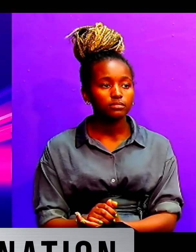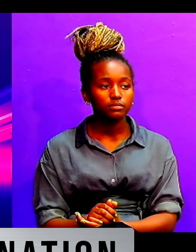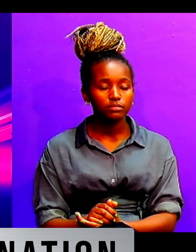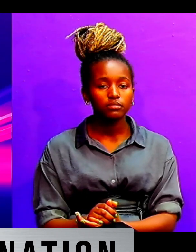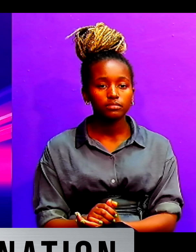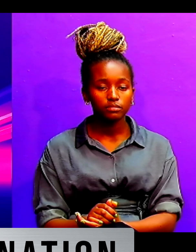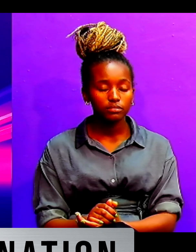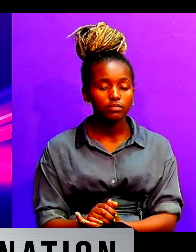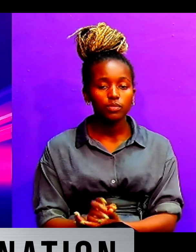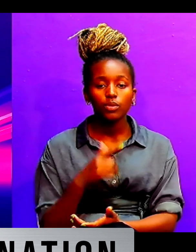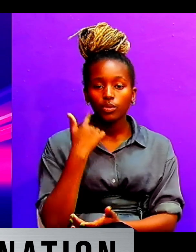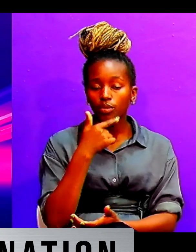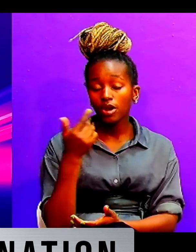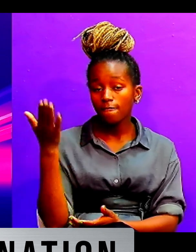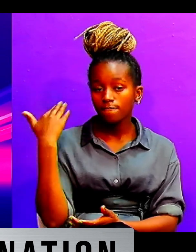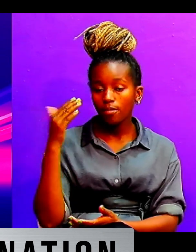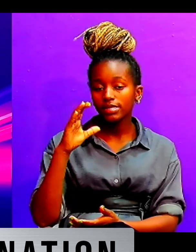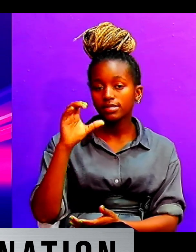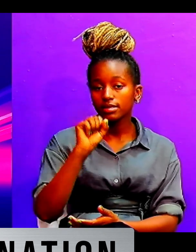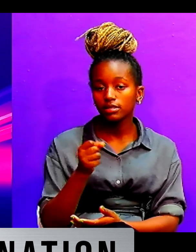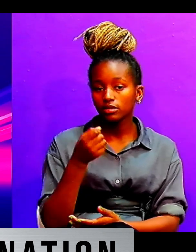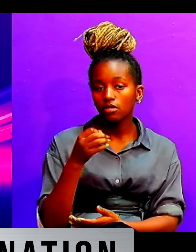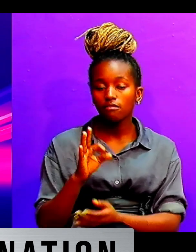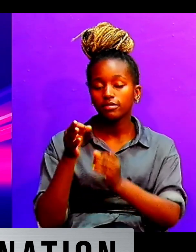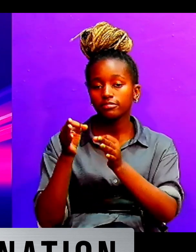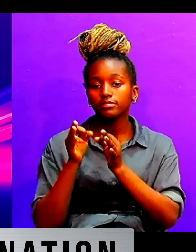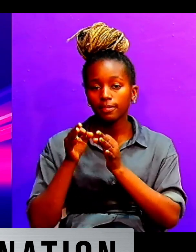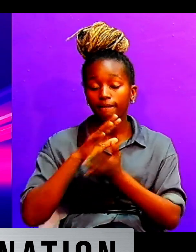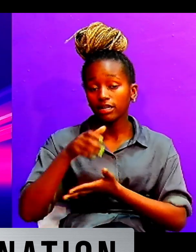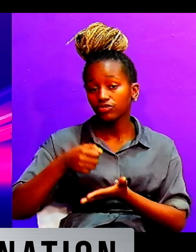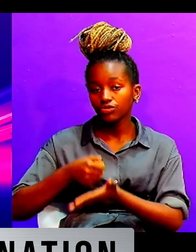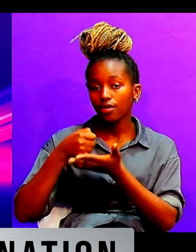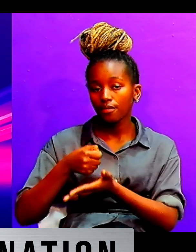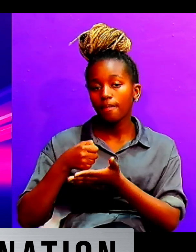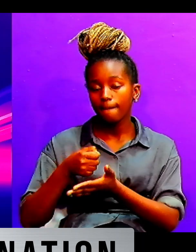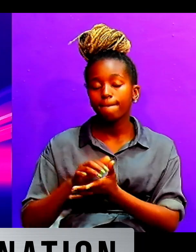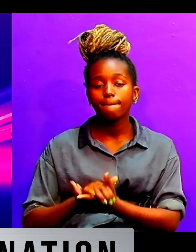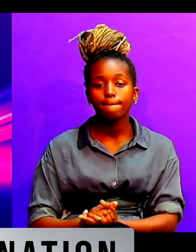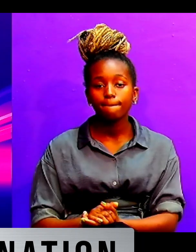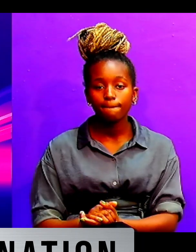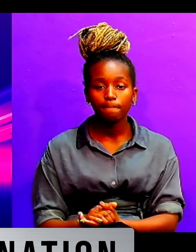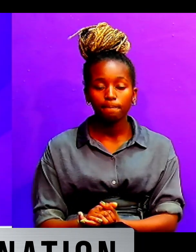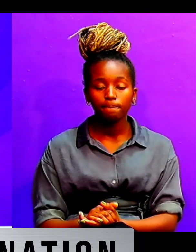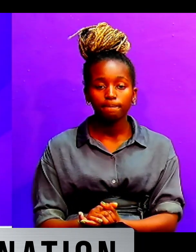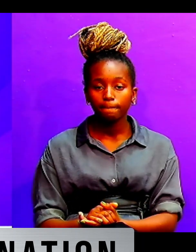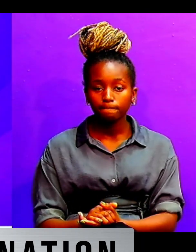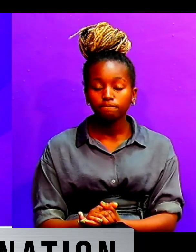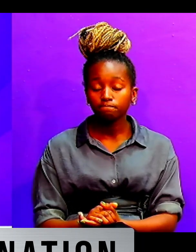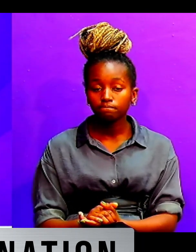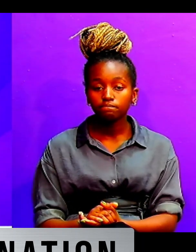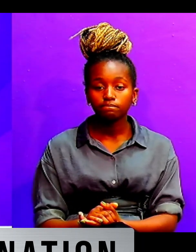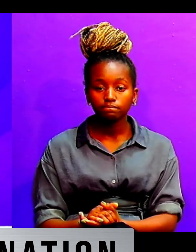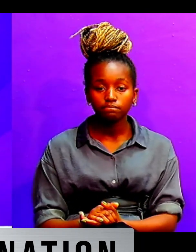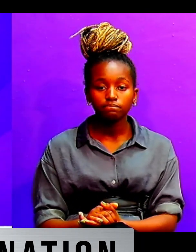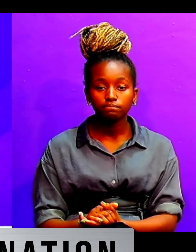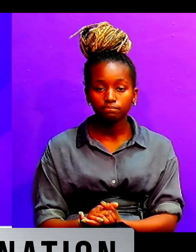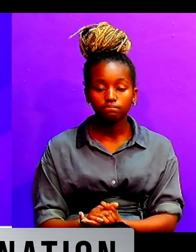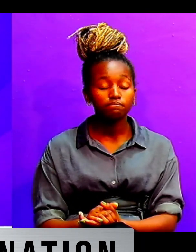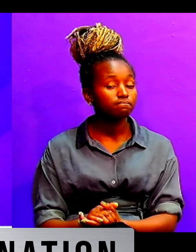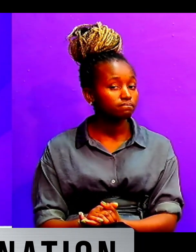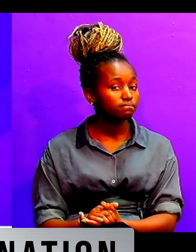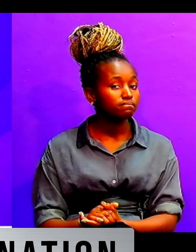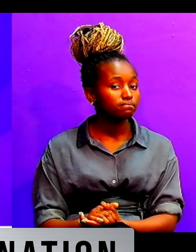former cabinet secretary for treasury. For treasury. Yes. He's from the minority groups.